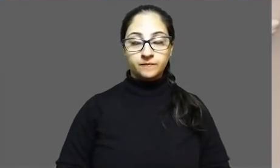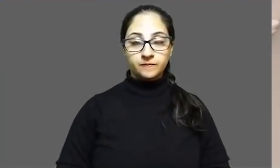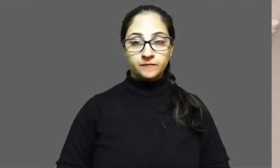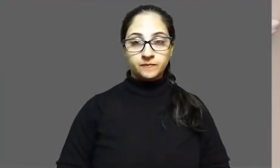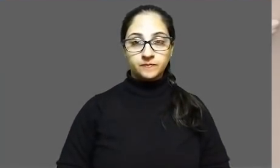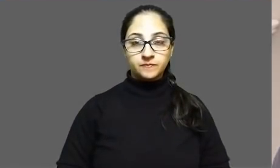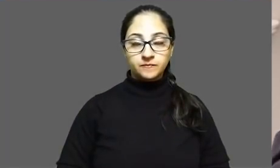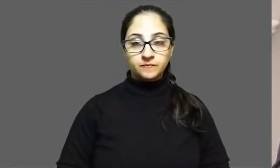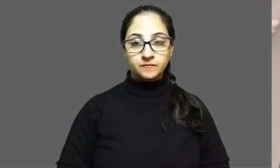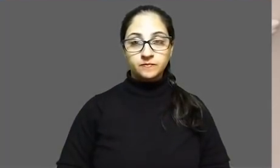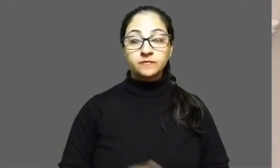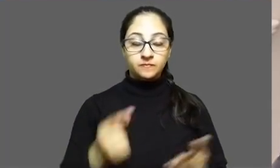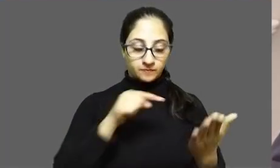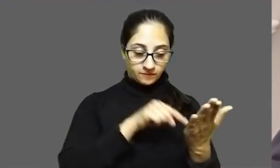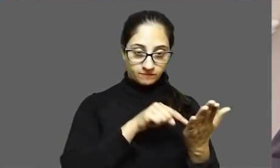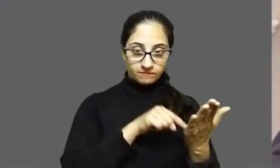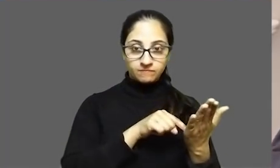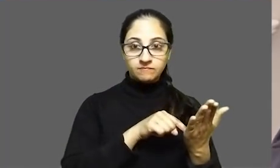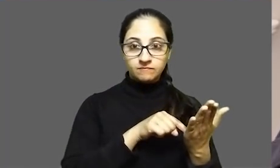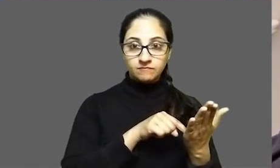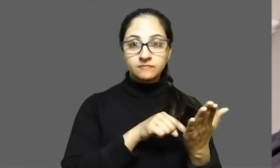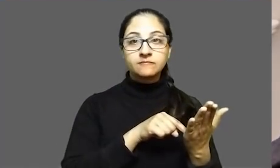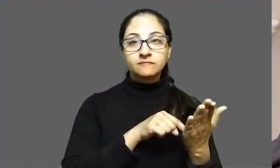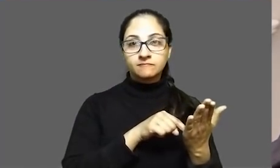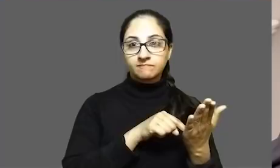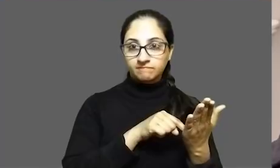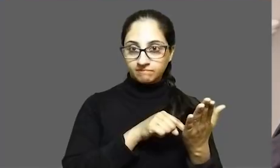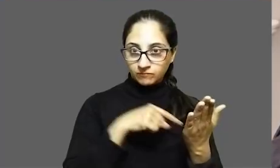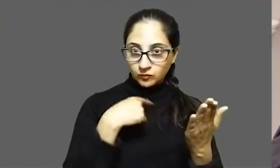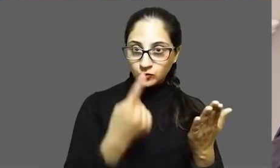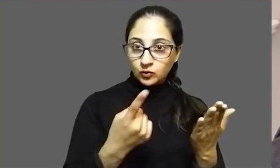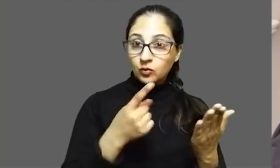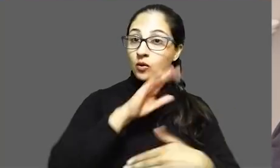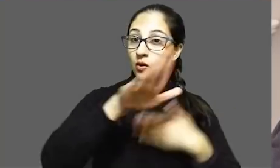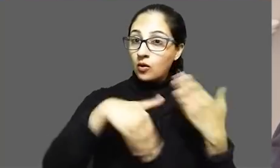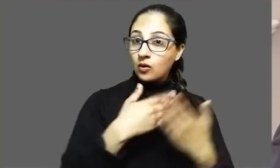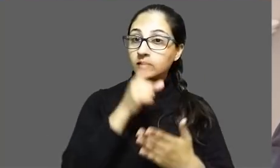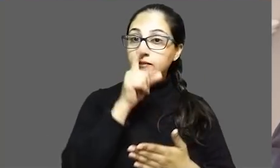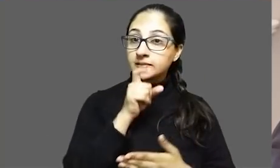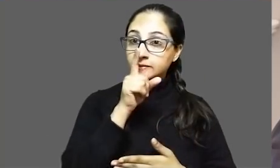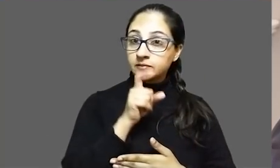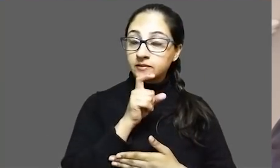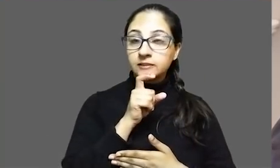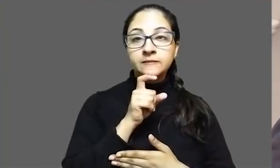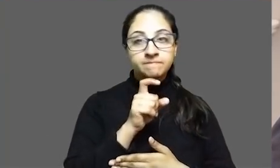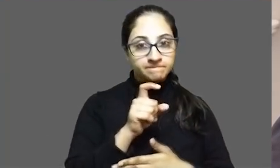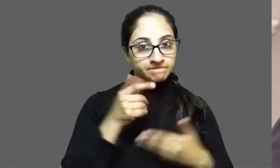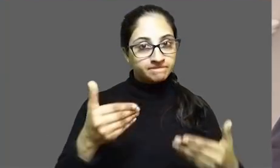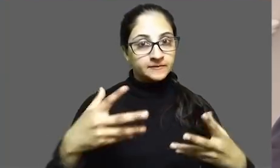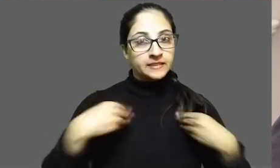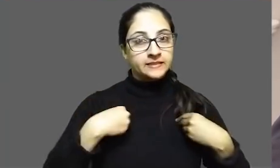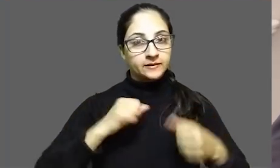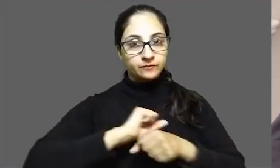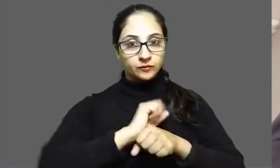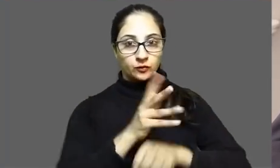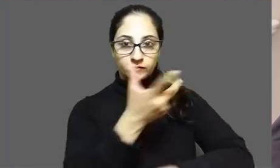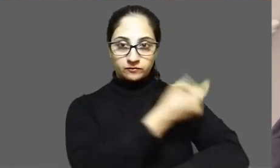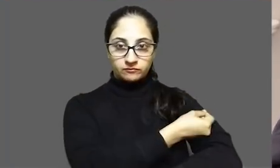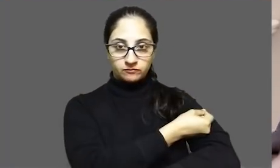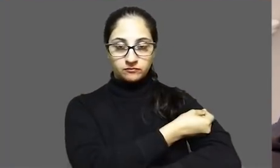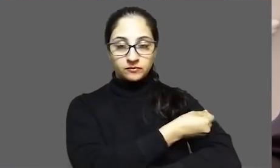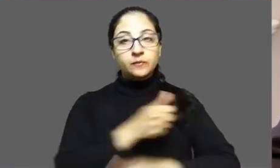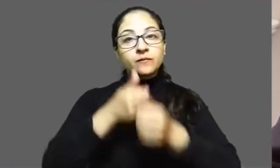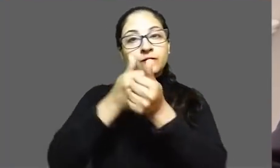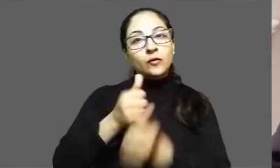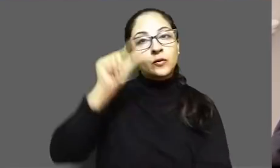Also, that all his murids should accept to be vaccinated in accordance with directives of health authorities